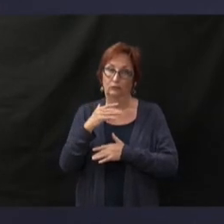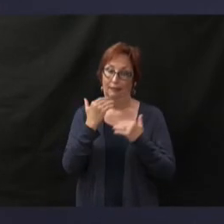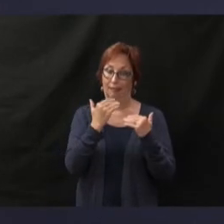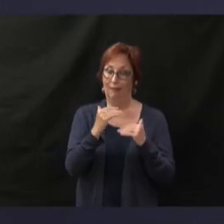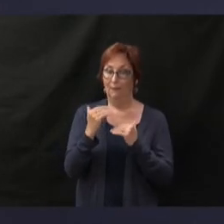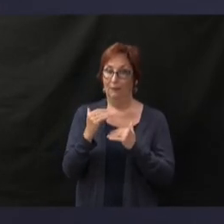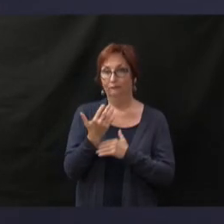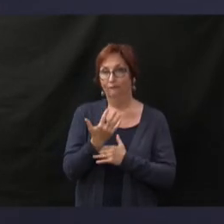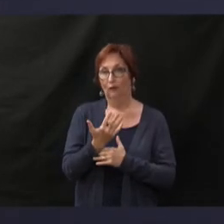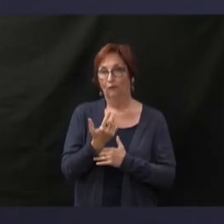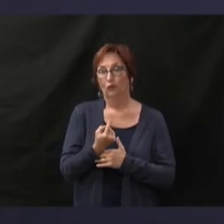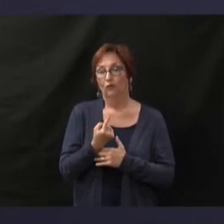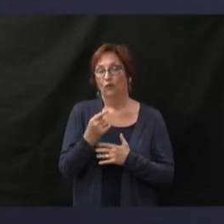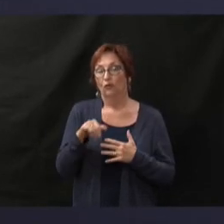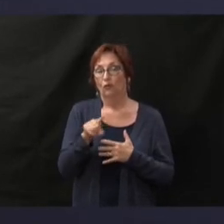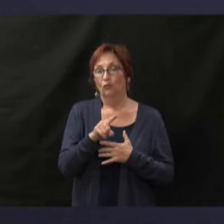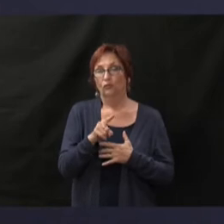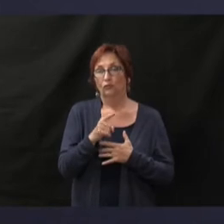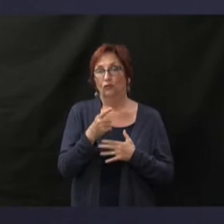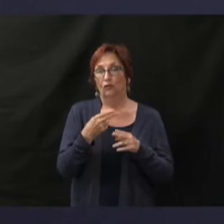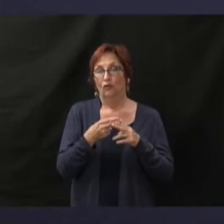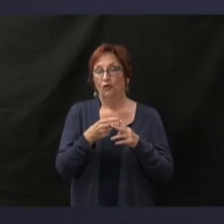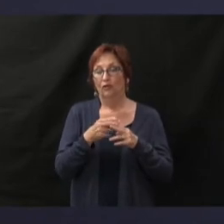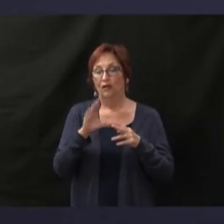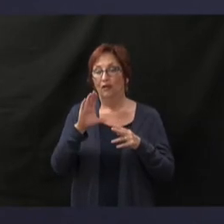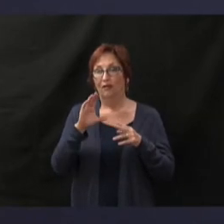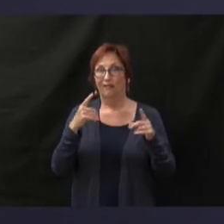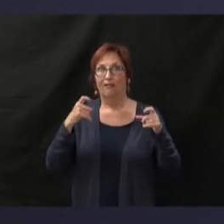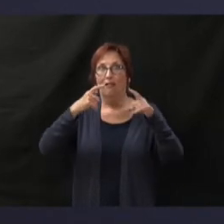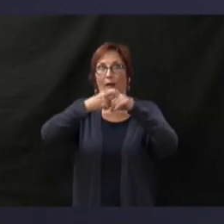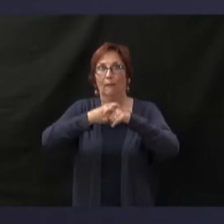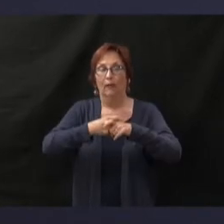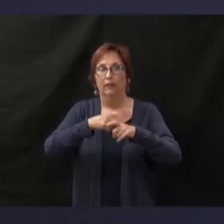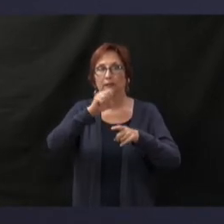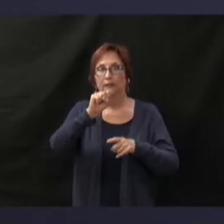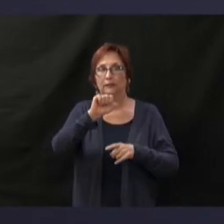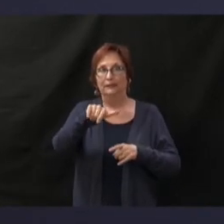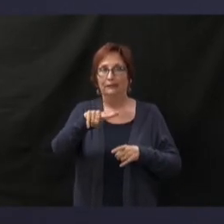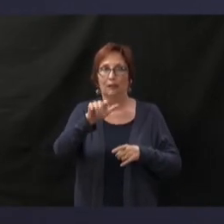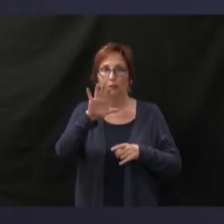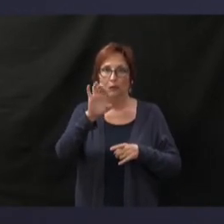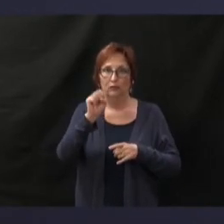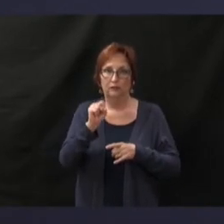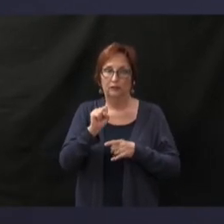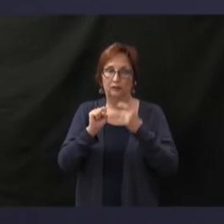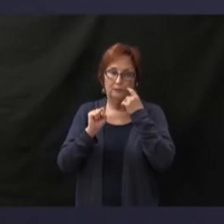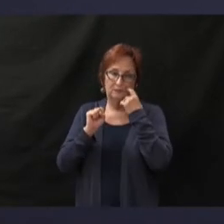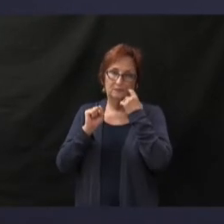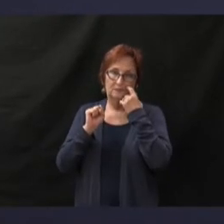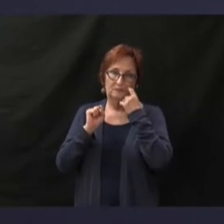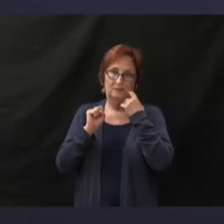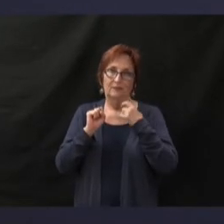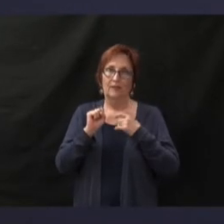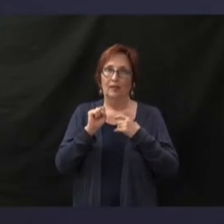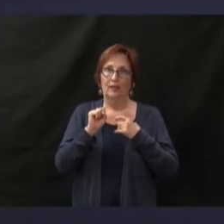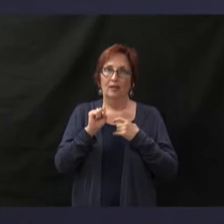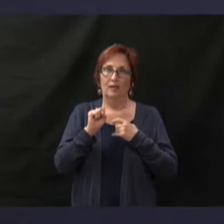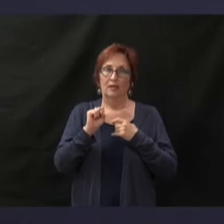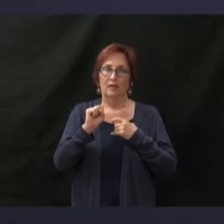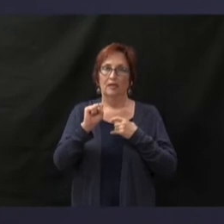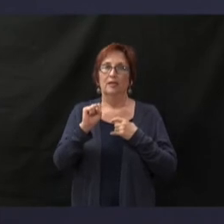It is, and those are called complex syllables. Struct is an example of one that's six. So it'd be